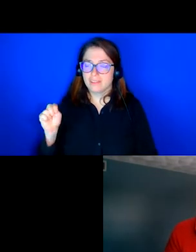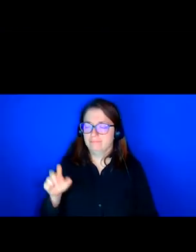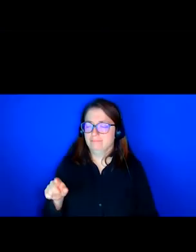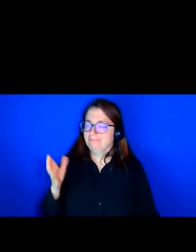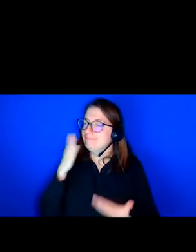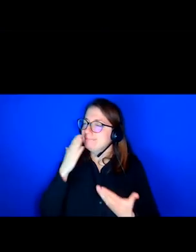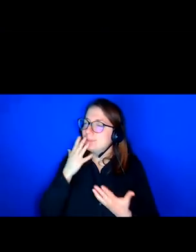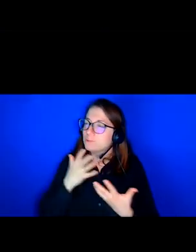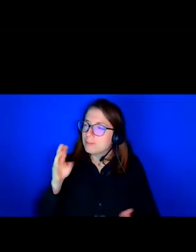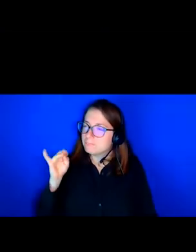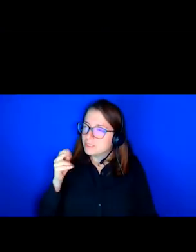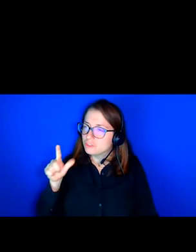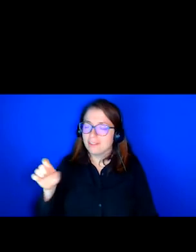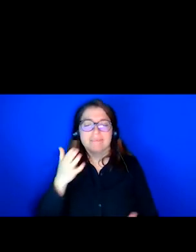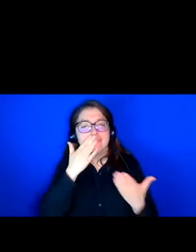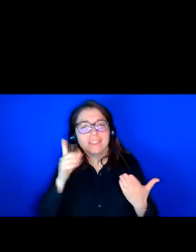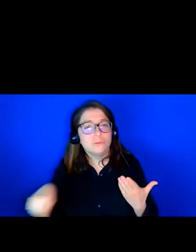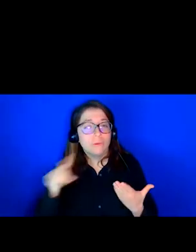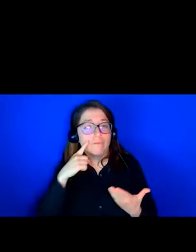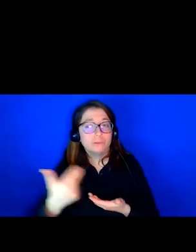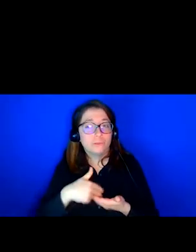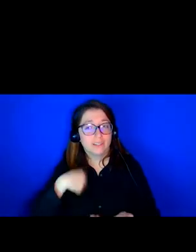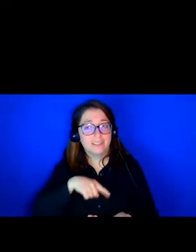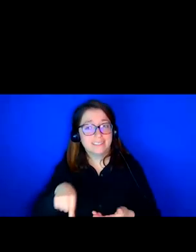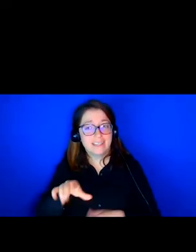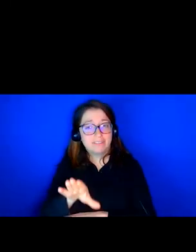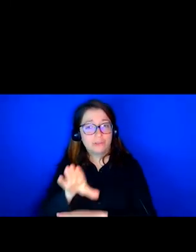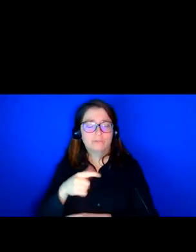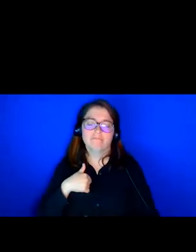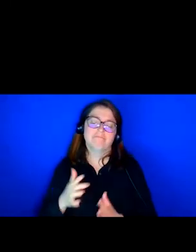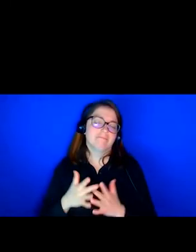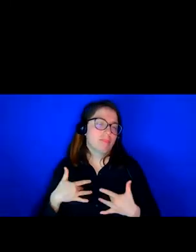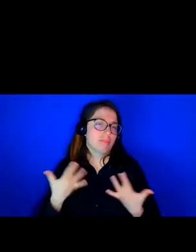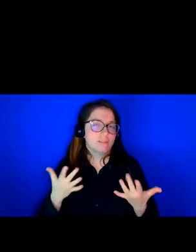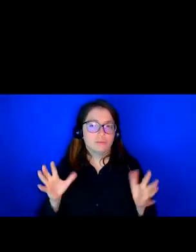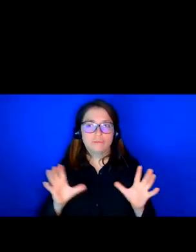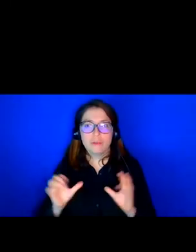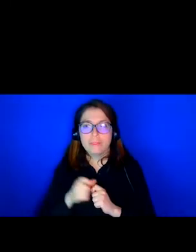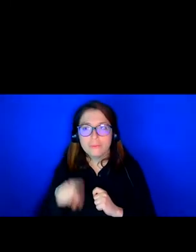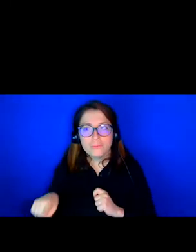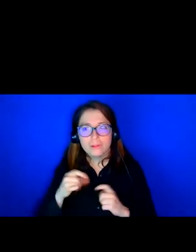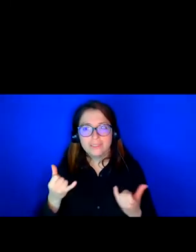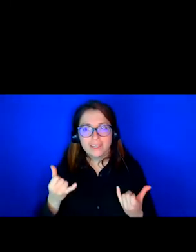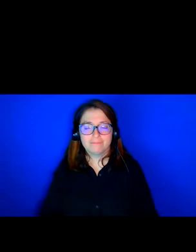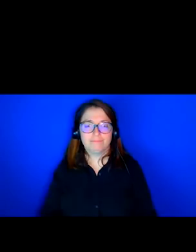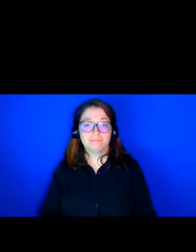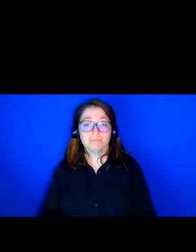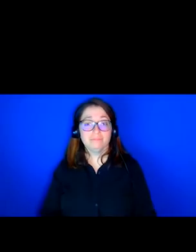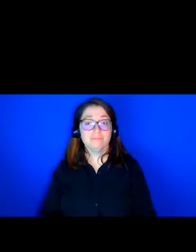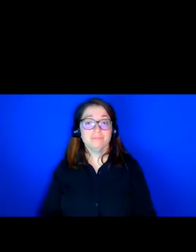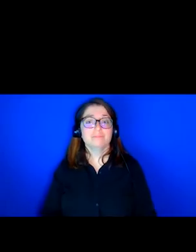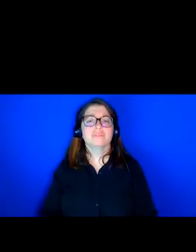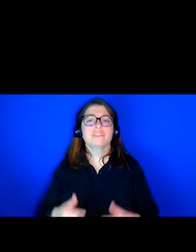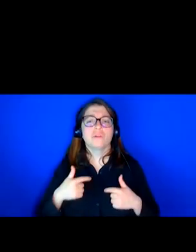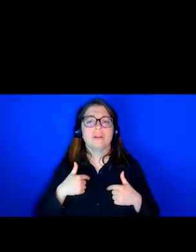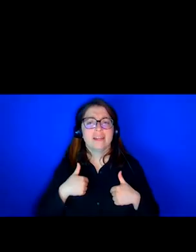thank you everyone for joining us this afternoon. I'm very excited to kind of get chat with you today. So to kick things off while I get my